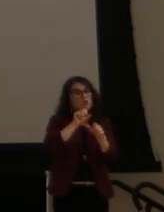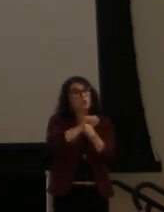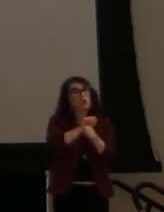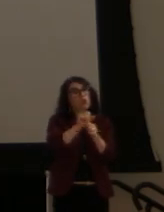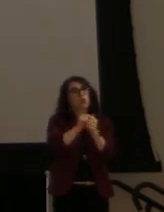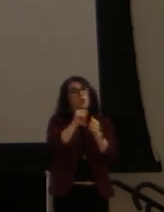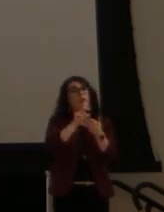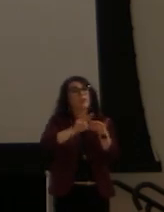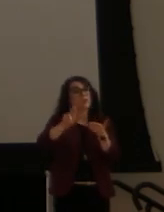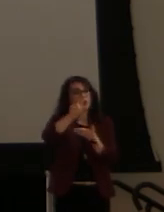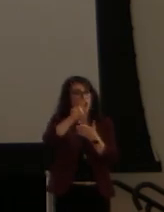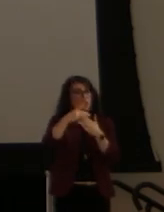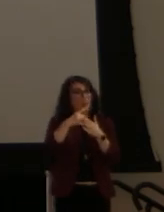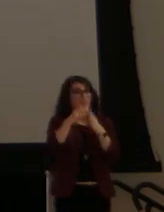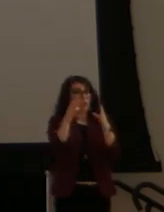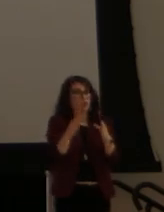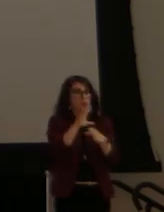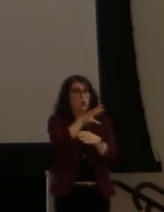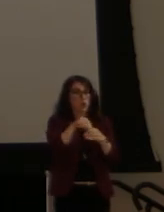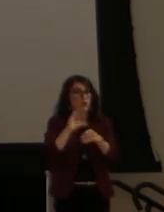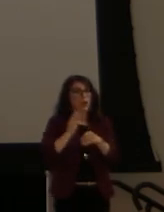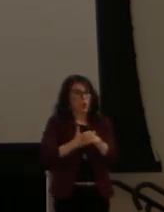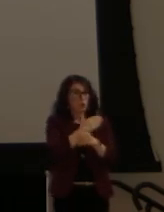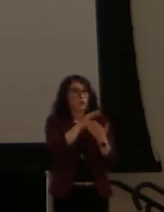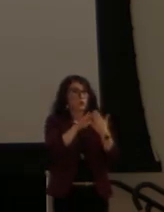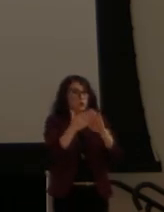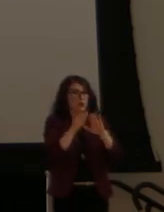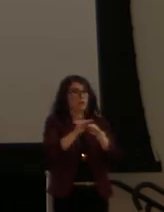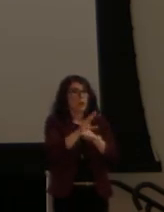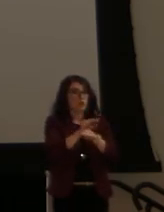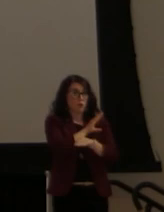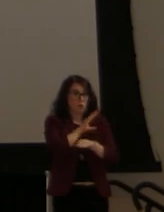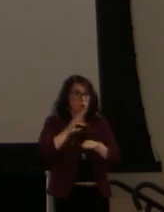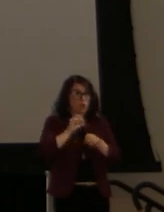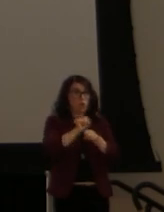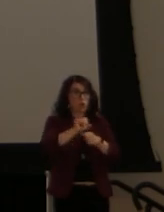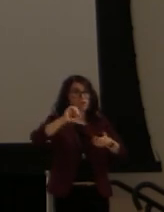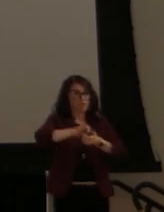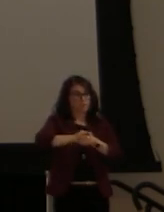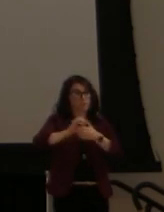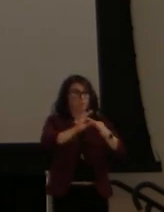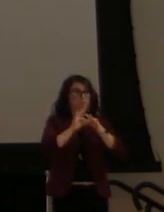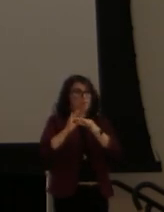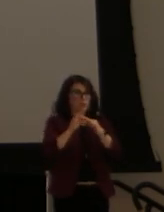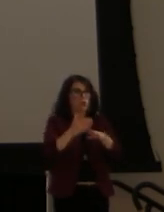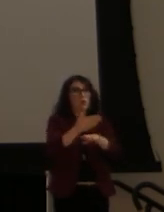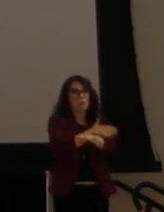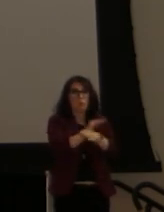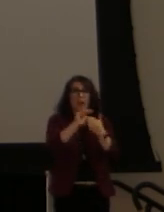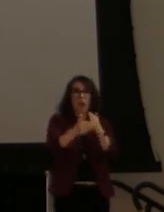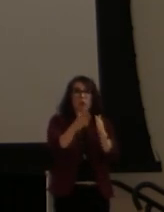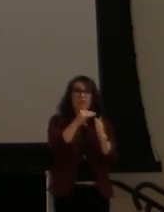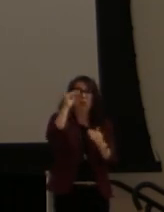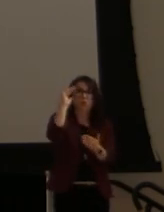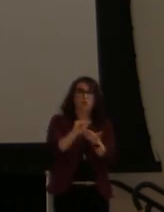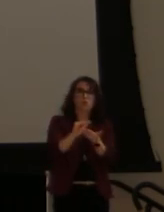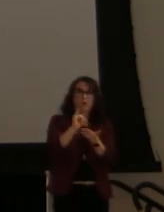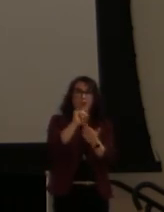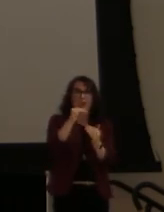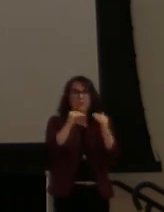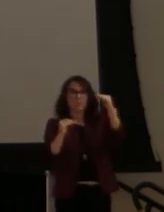community, including our community advisory board, to work in collaboration to improve outcomes and reduce disparities in our